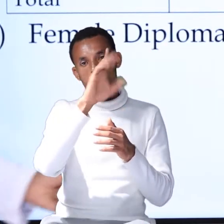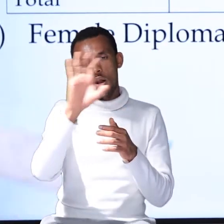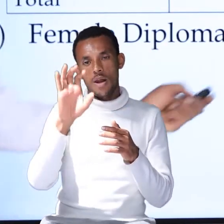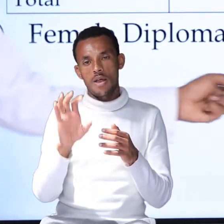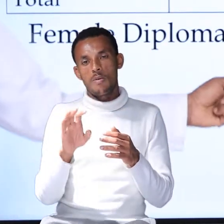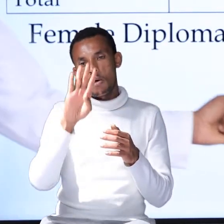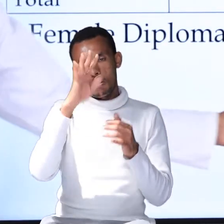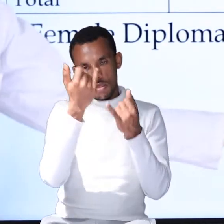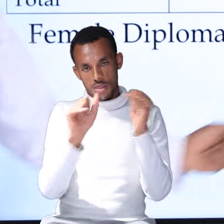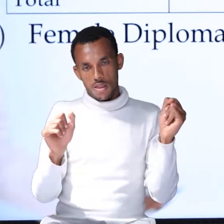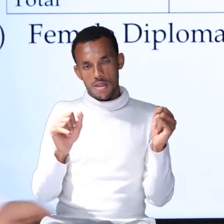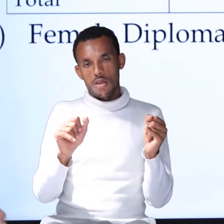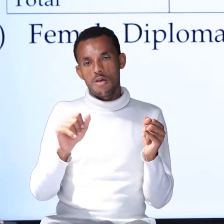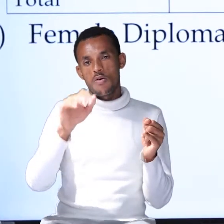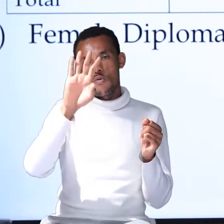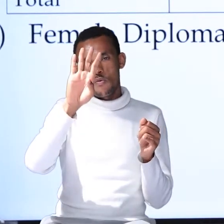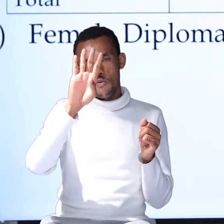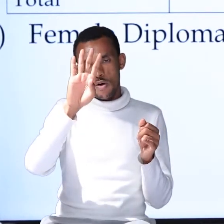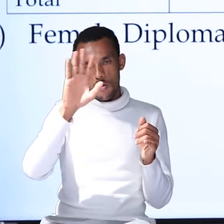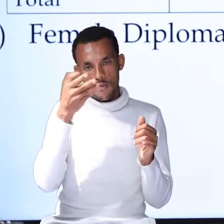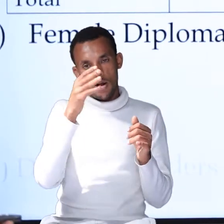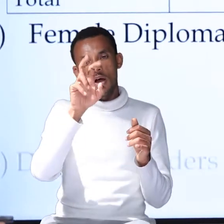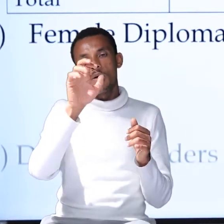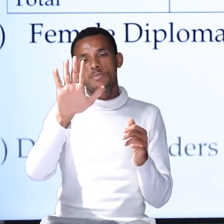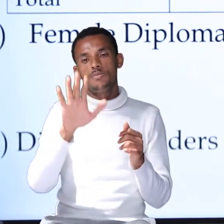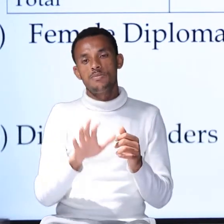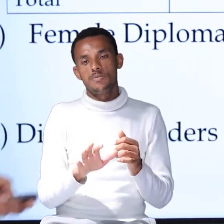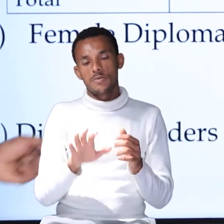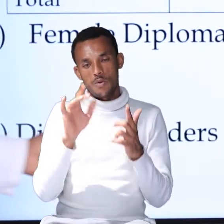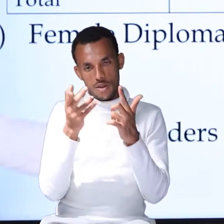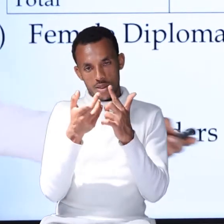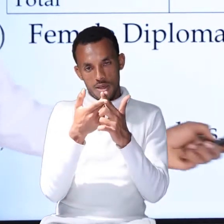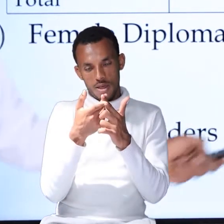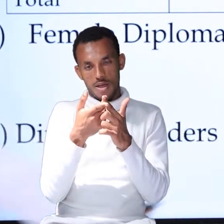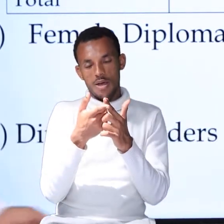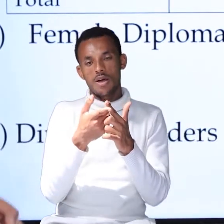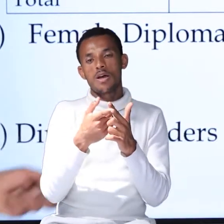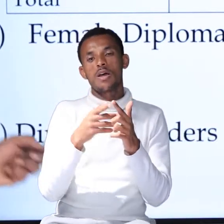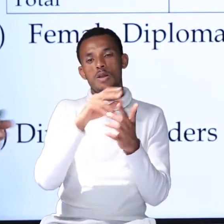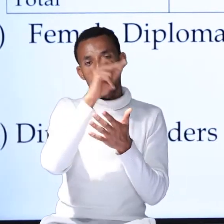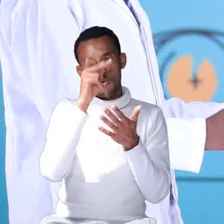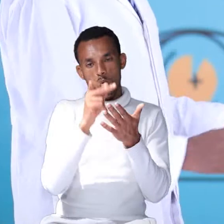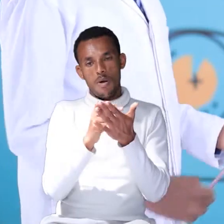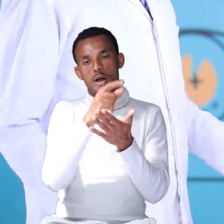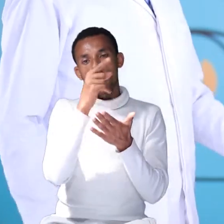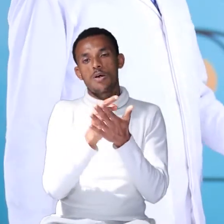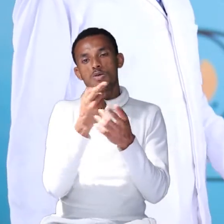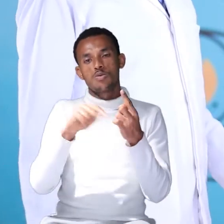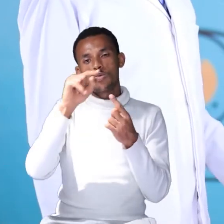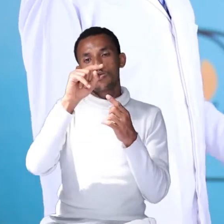both sides by 4. You have 4 to 25 it will be. Second one, diploma holders to degree holders, part to